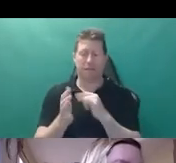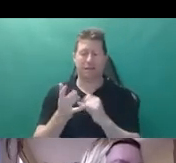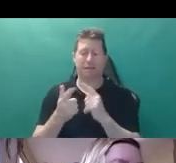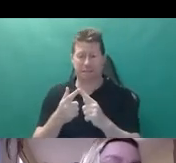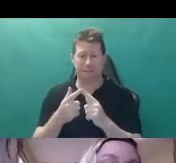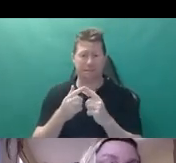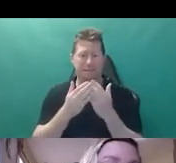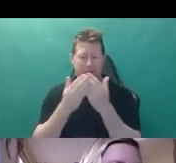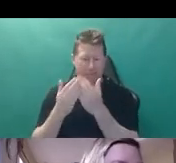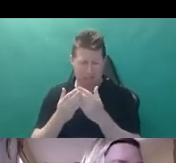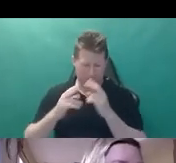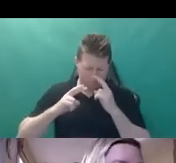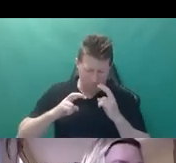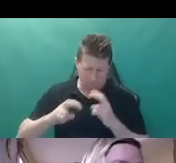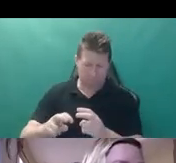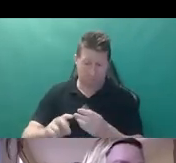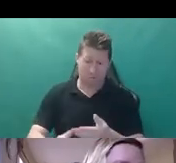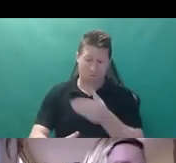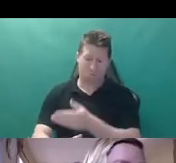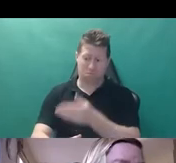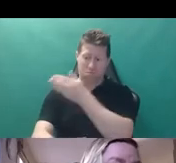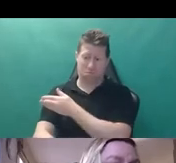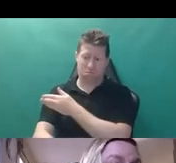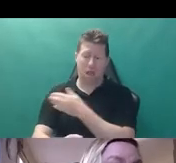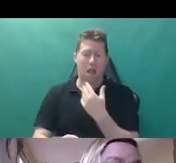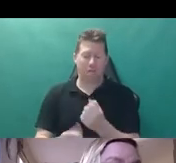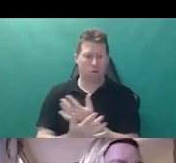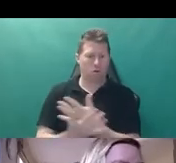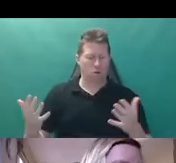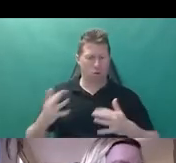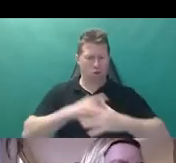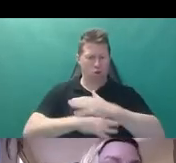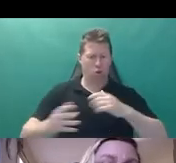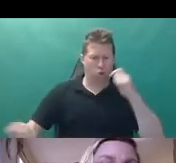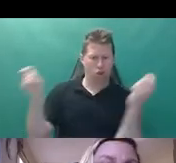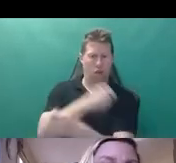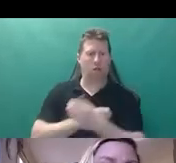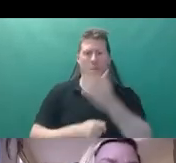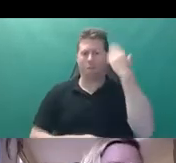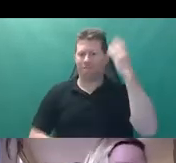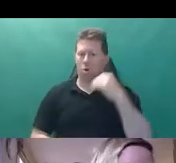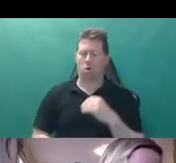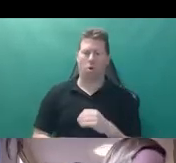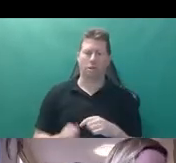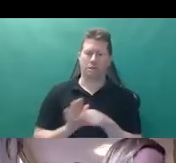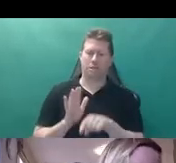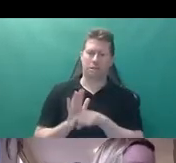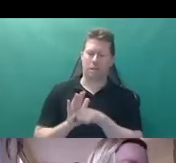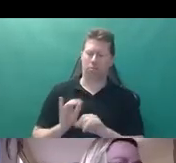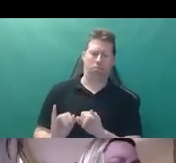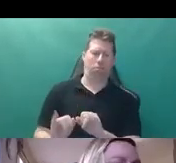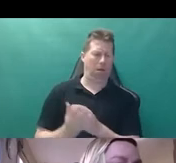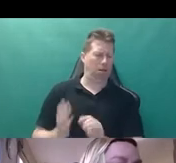two generations there has been significant amounts of social change particularly in how people with a disability are viewed and treated by society.